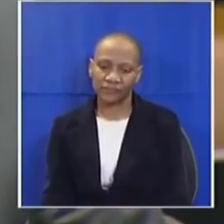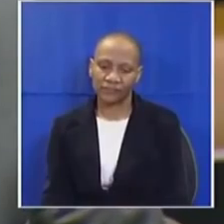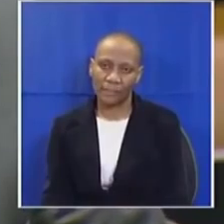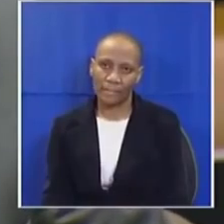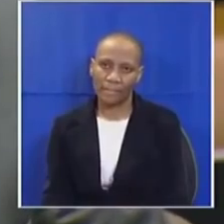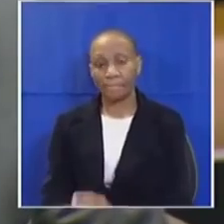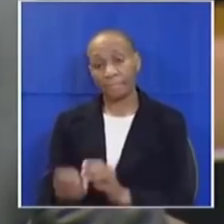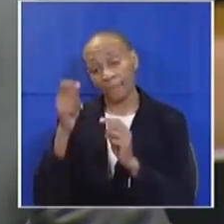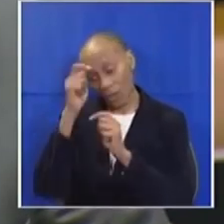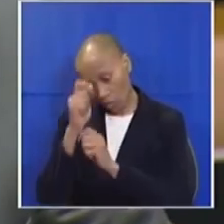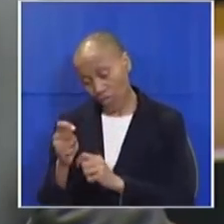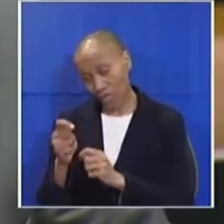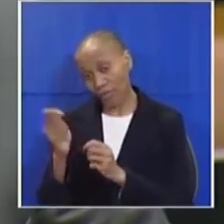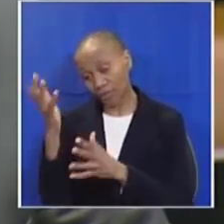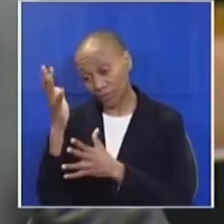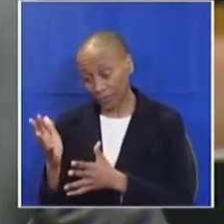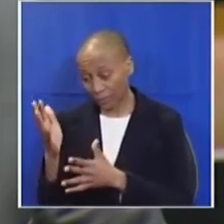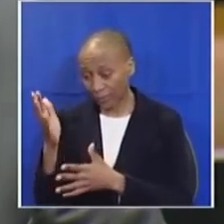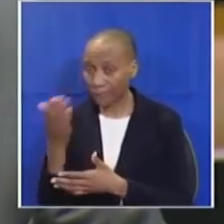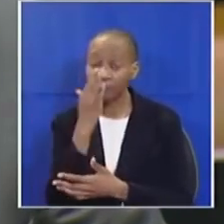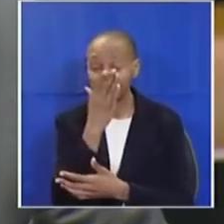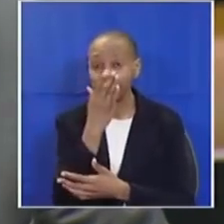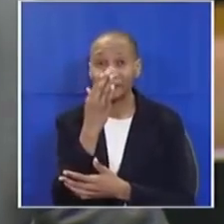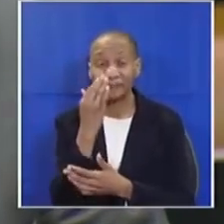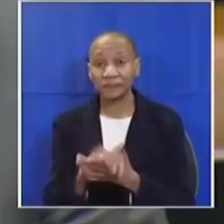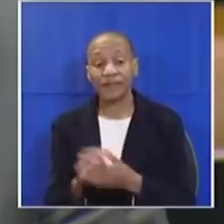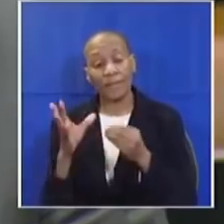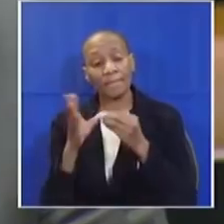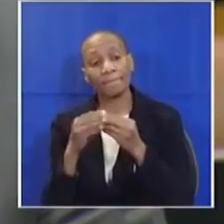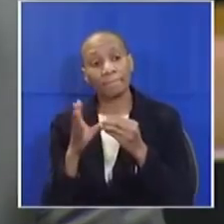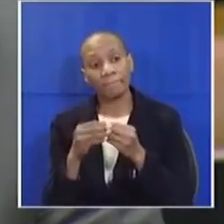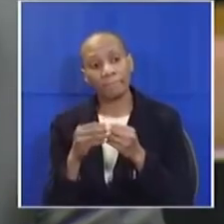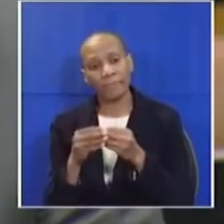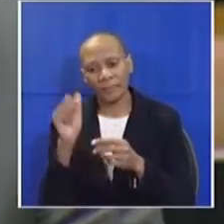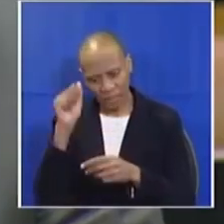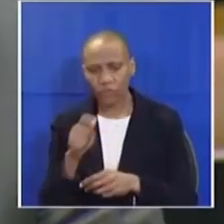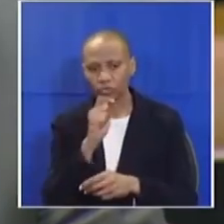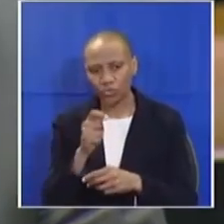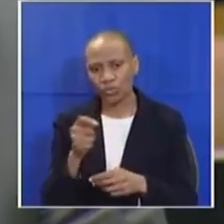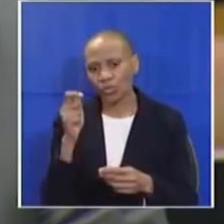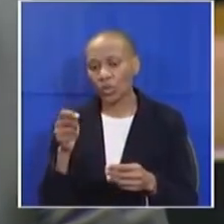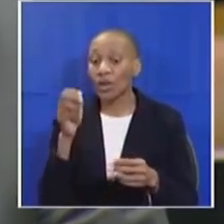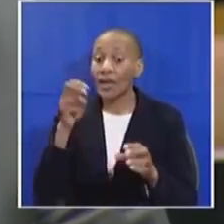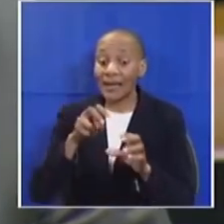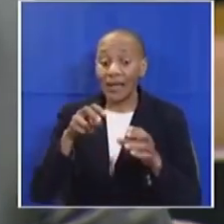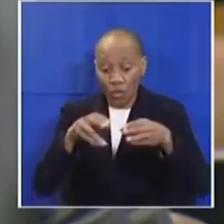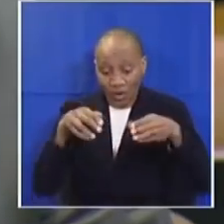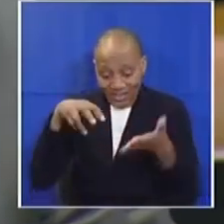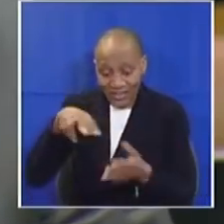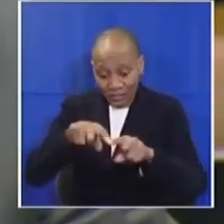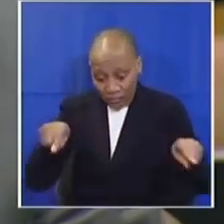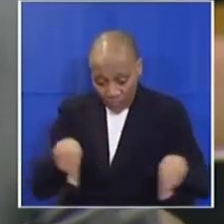Honourable, Achbare Speaker, die lid was gevra om die podium te verlaat, nie om die raadsaal te verlaat.